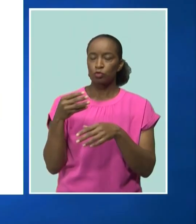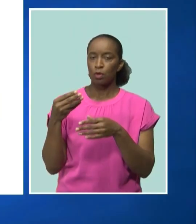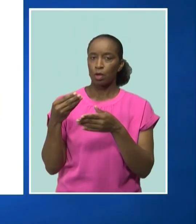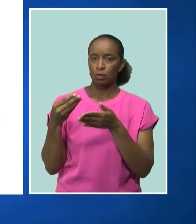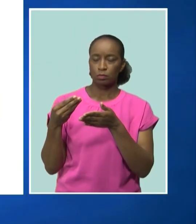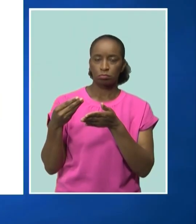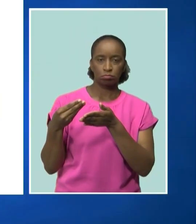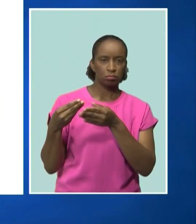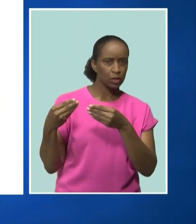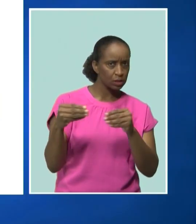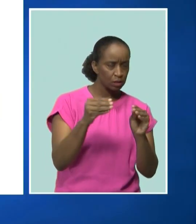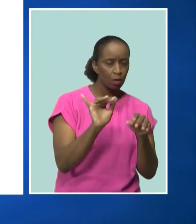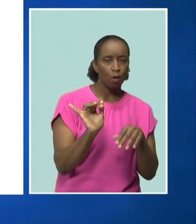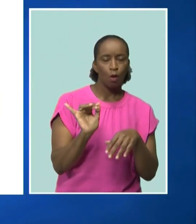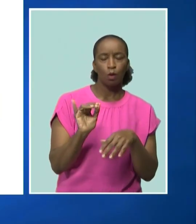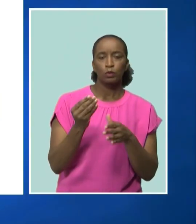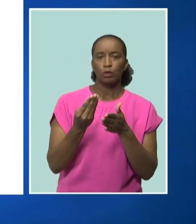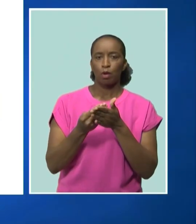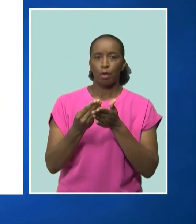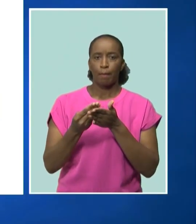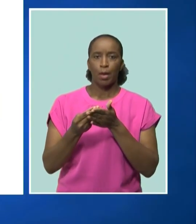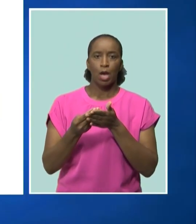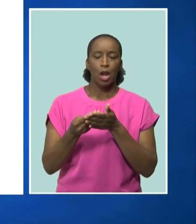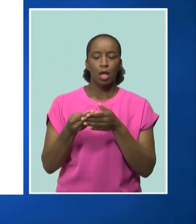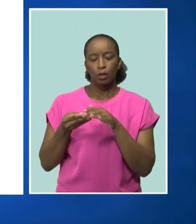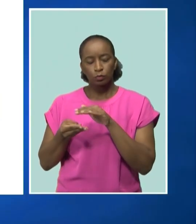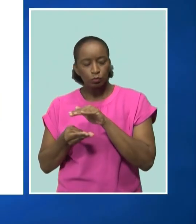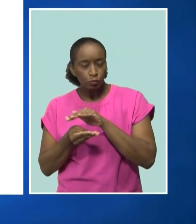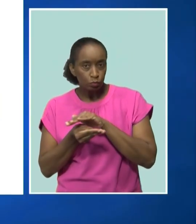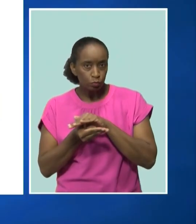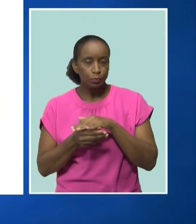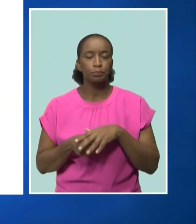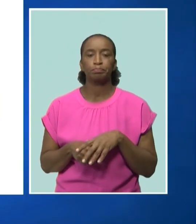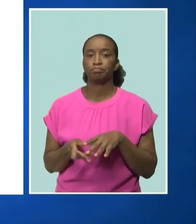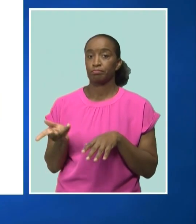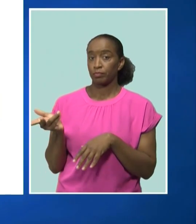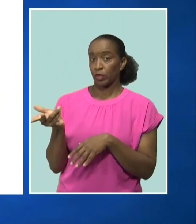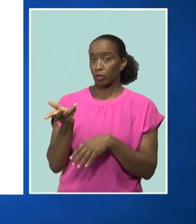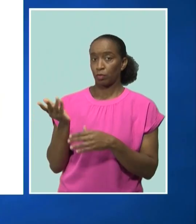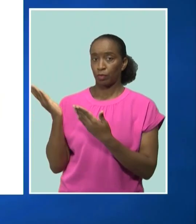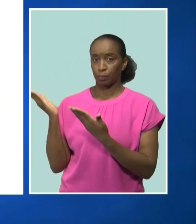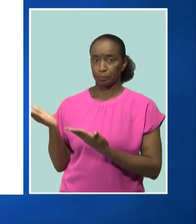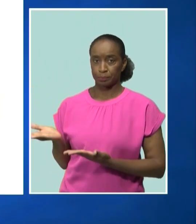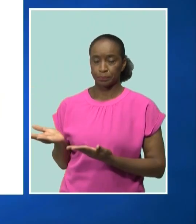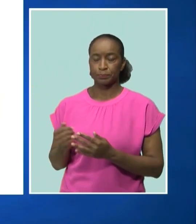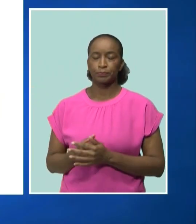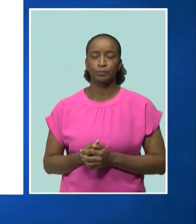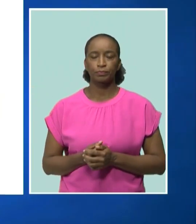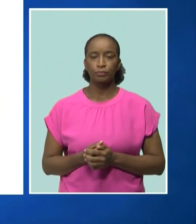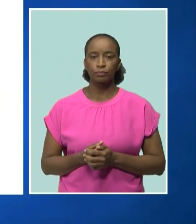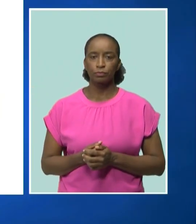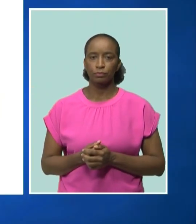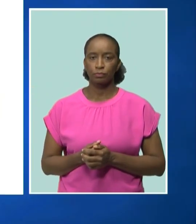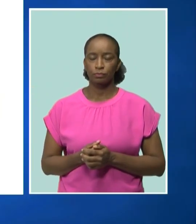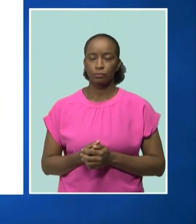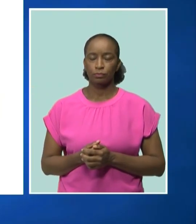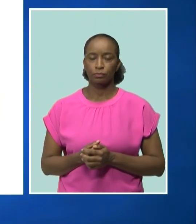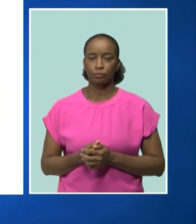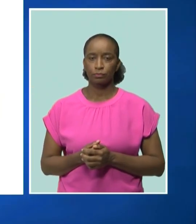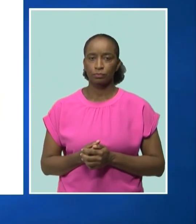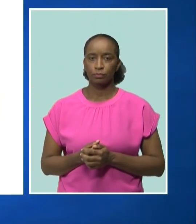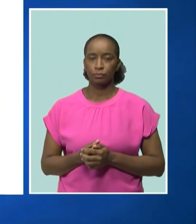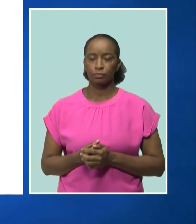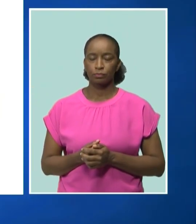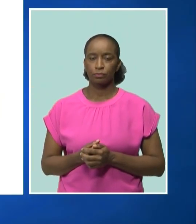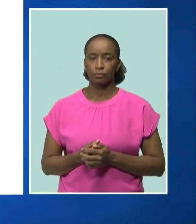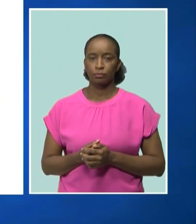of Ocean View Road, Spooners Hill in St. Michael, Lisa Cecilia Walcott, 55, and Destiny Alisa